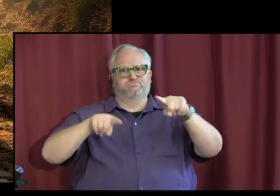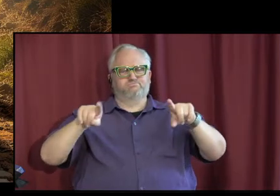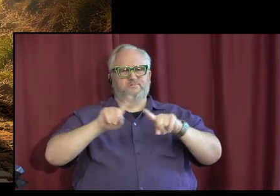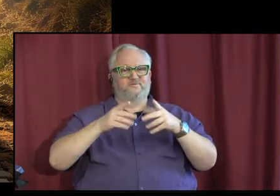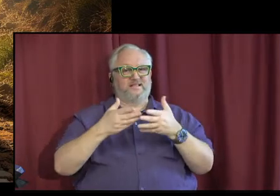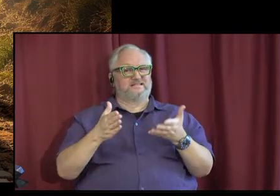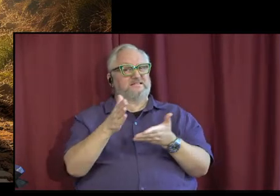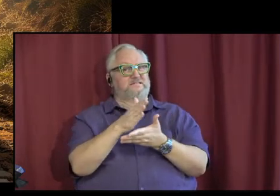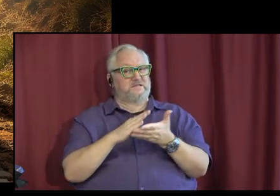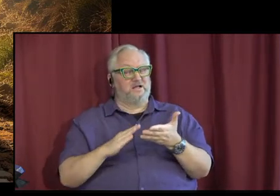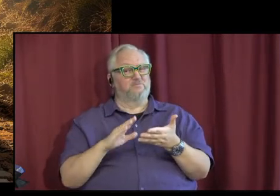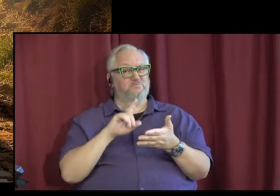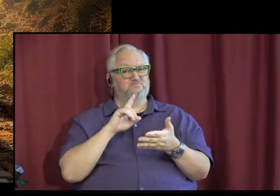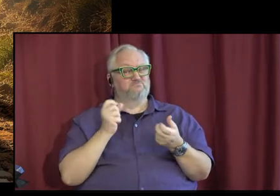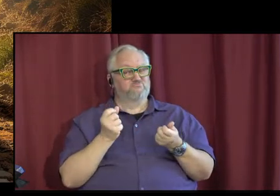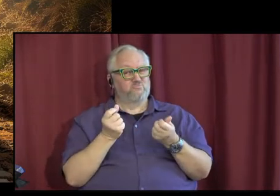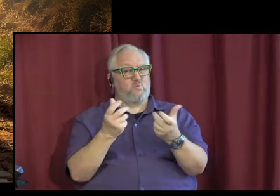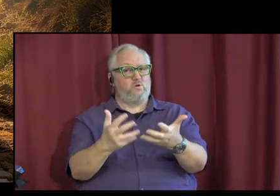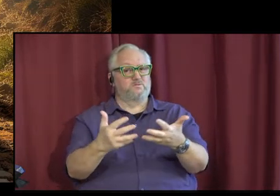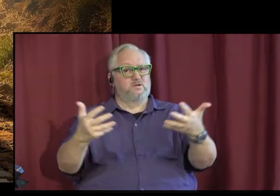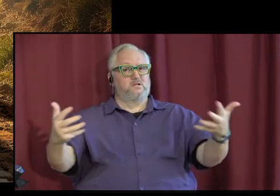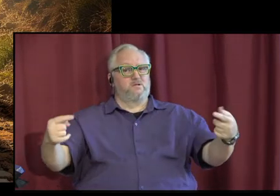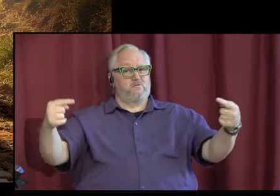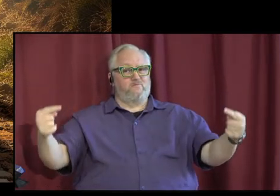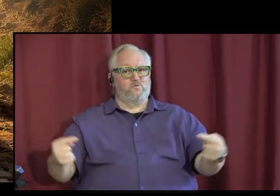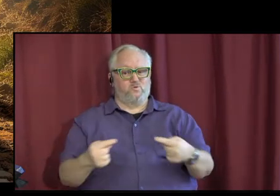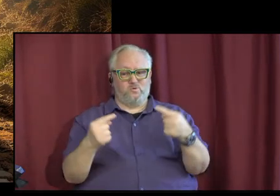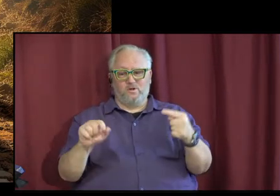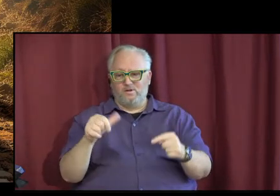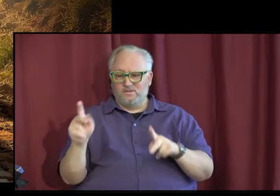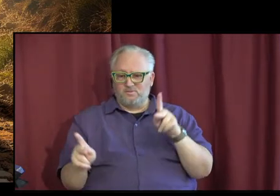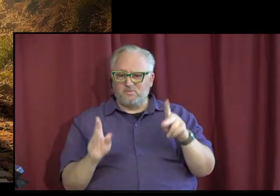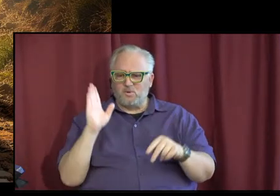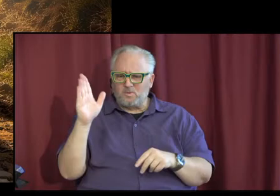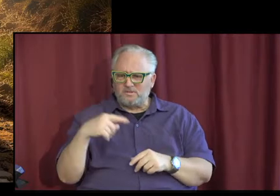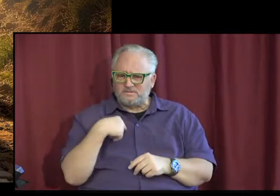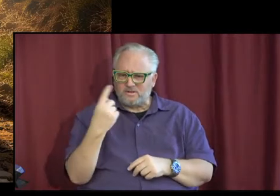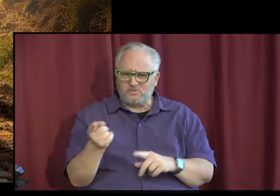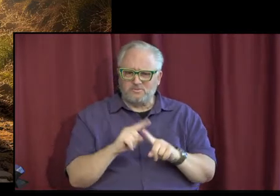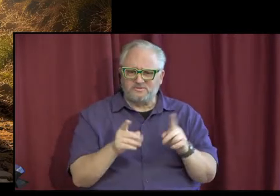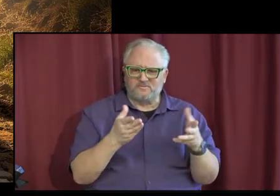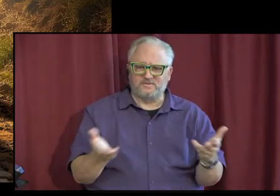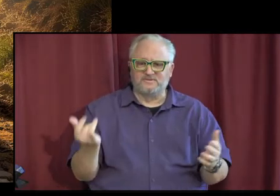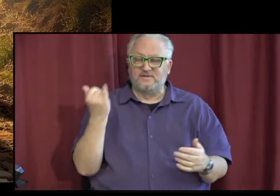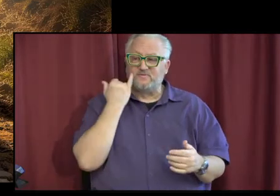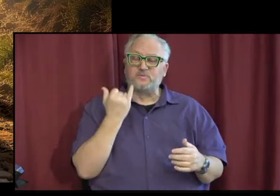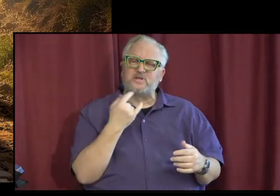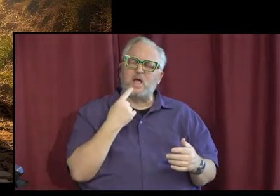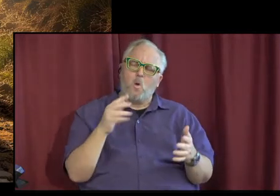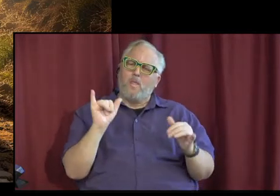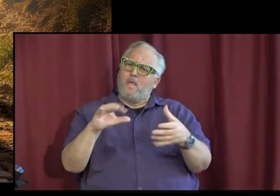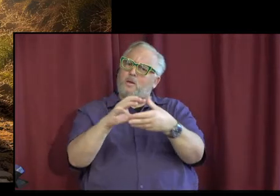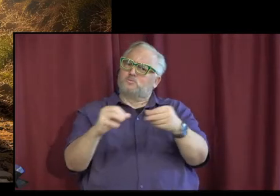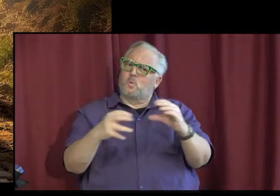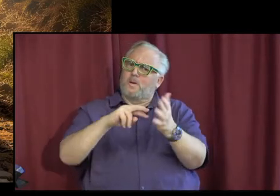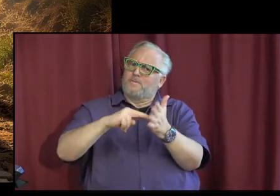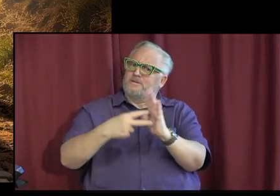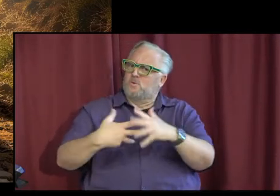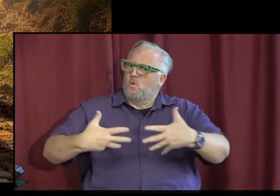some of them pretty hurtful. And different people will tell you different things if you ask them what the story means, but for